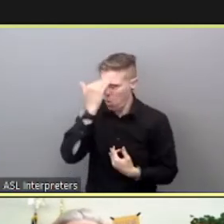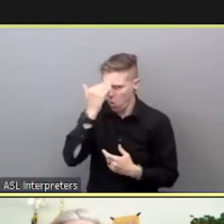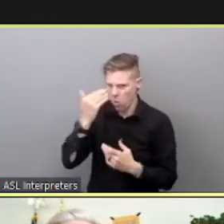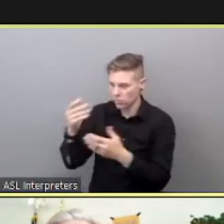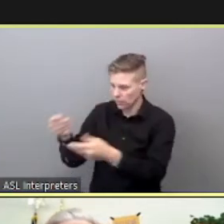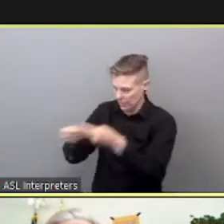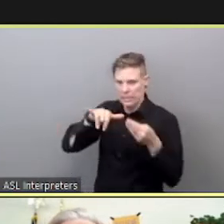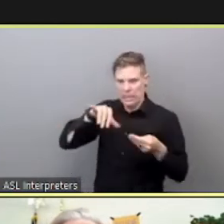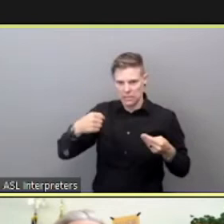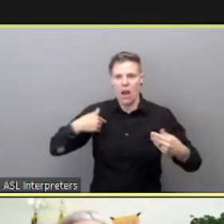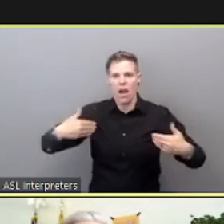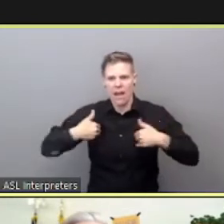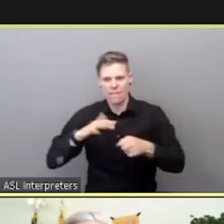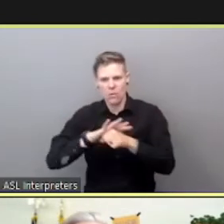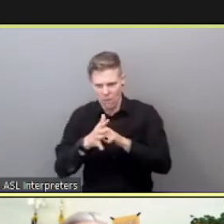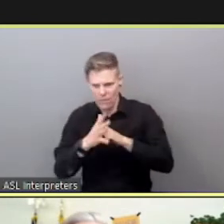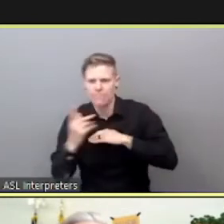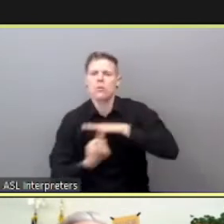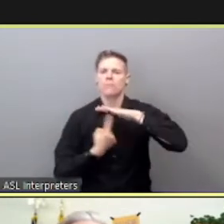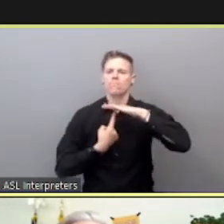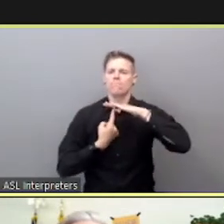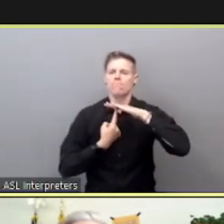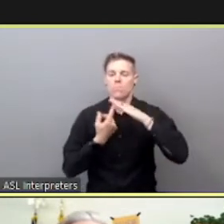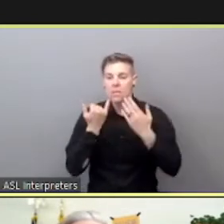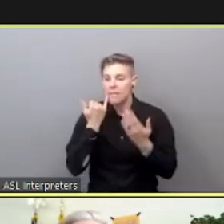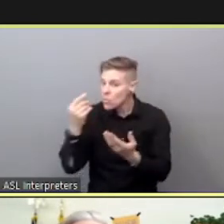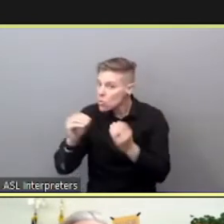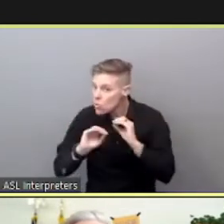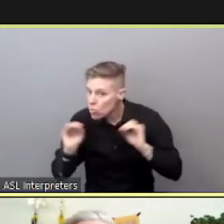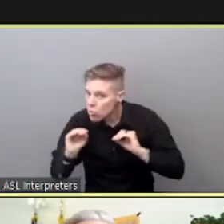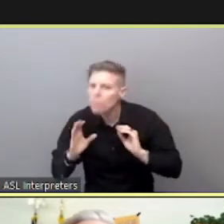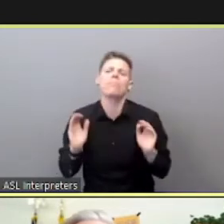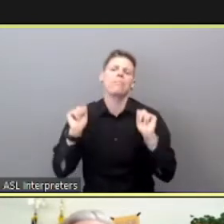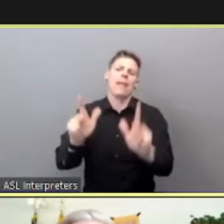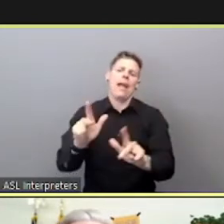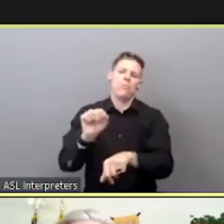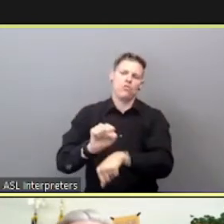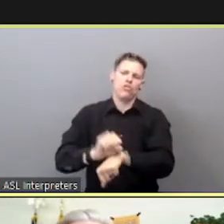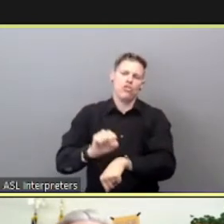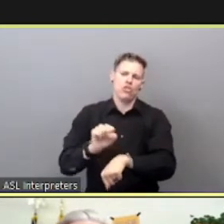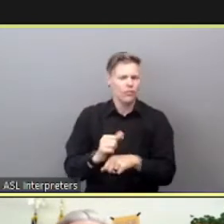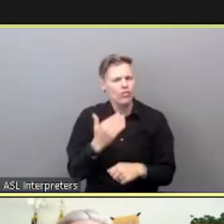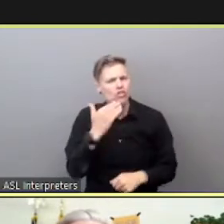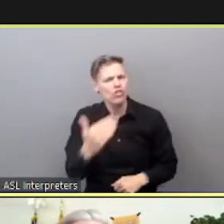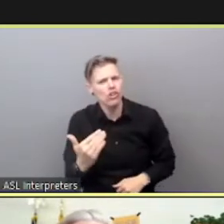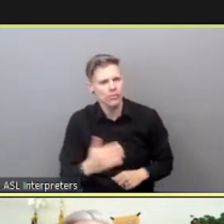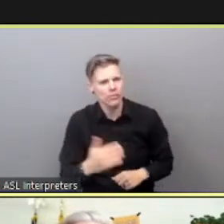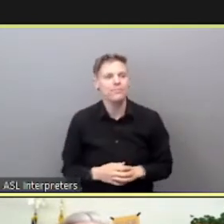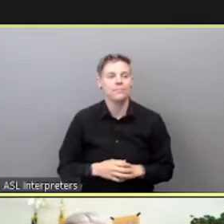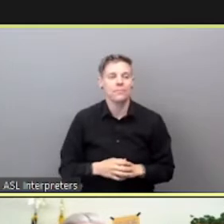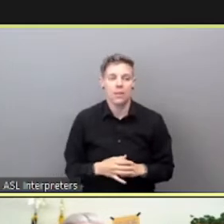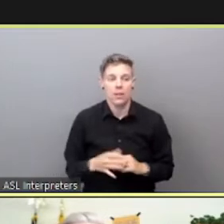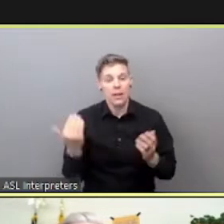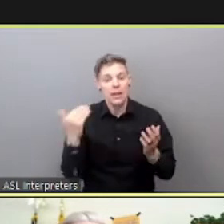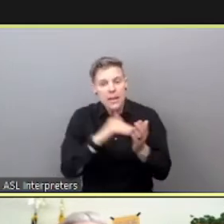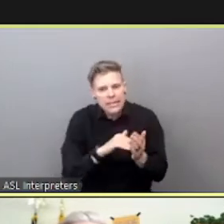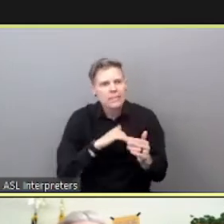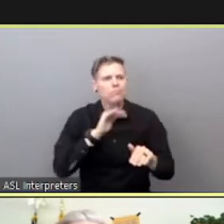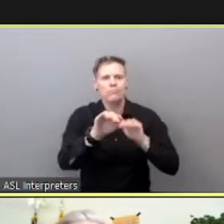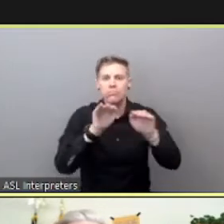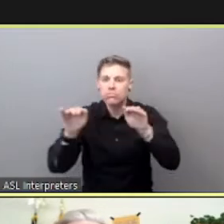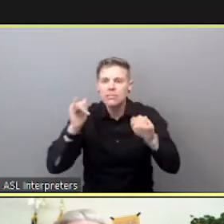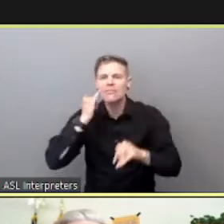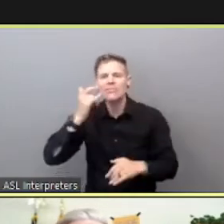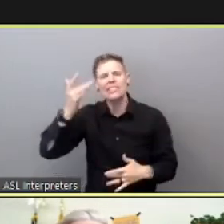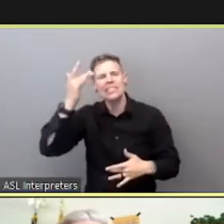quicker. Next slide, please. So reminder, get tested if you have symptoms. If you don't have symptoms, but